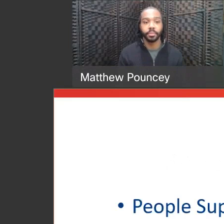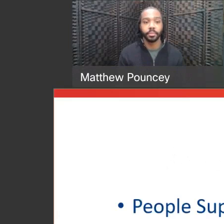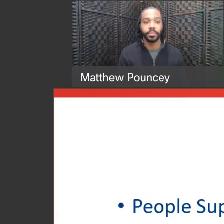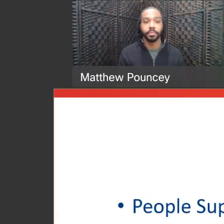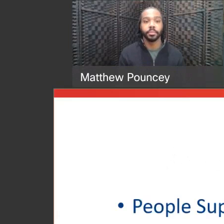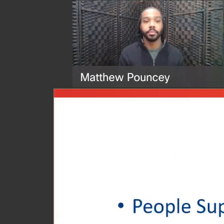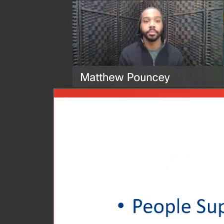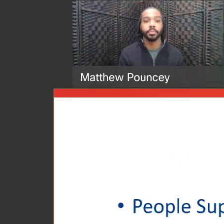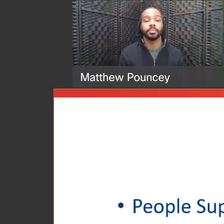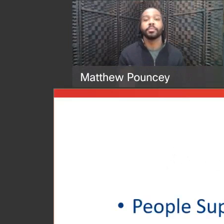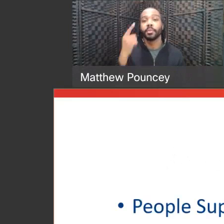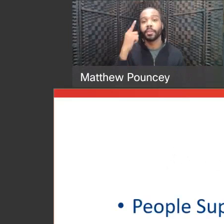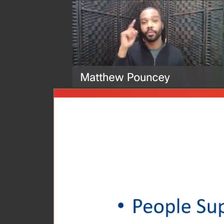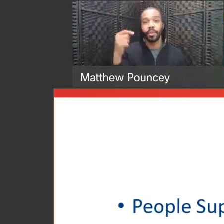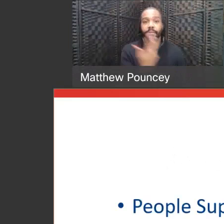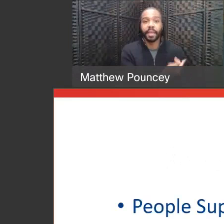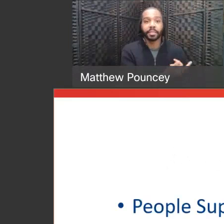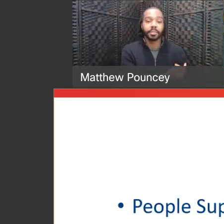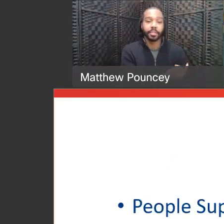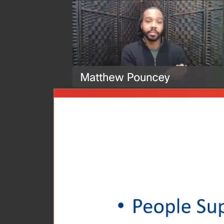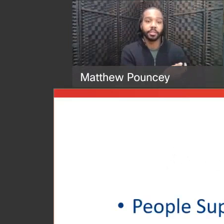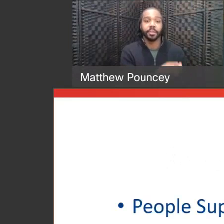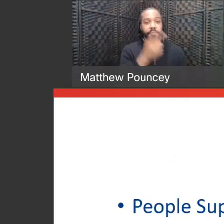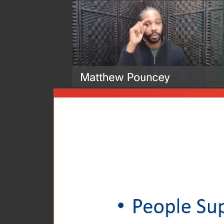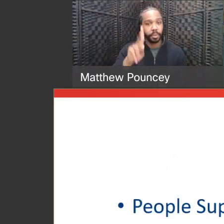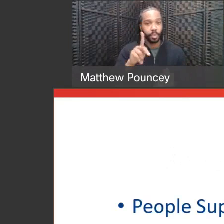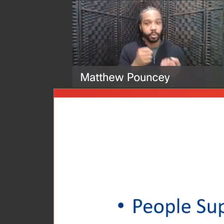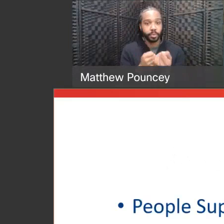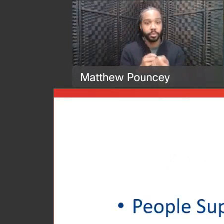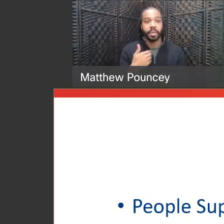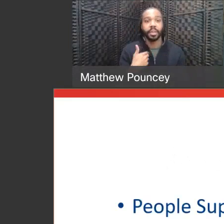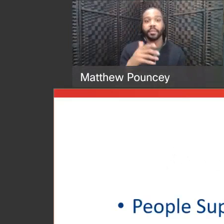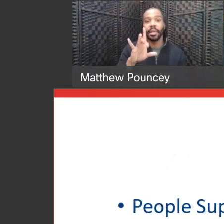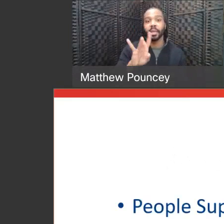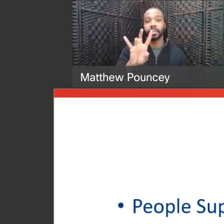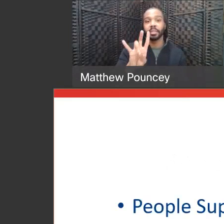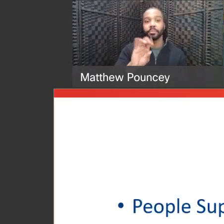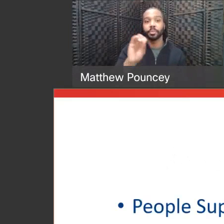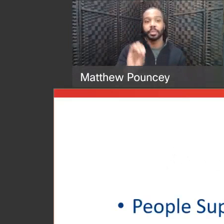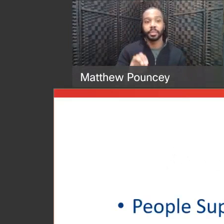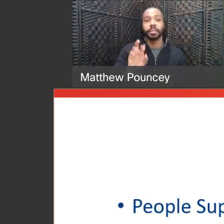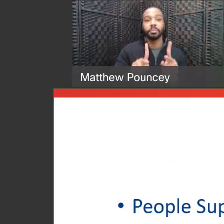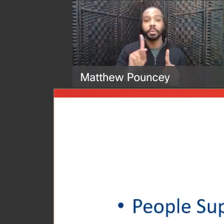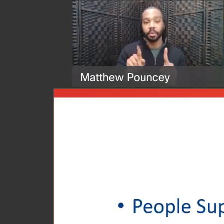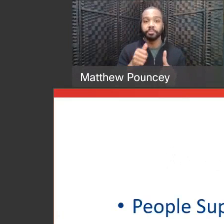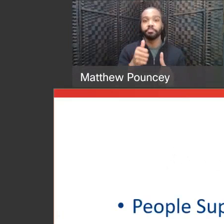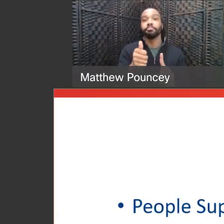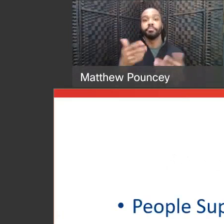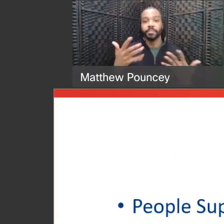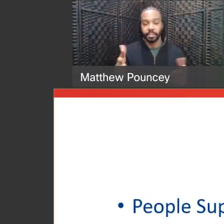terms of vaccination, among the people that we support, 87% have received